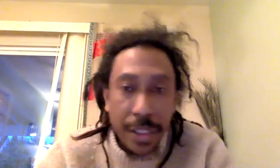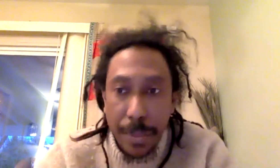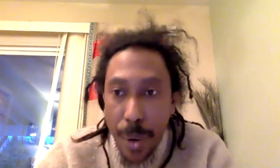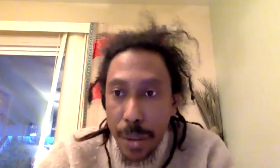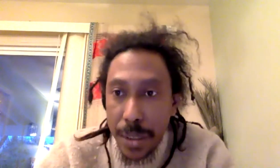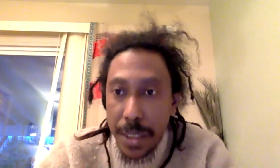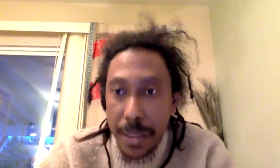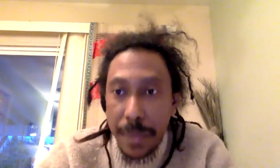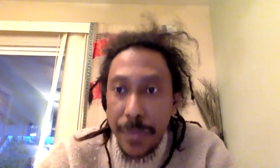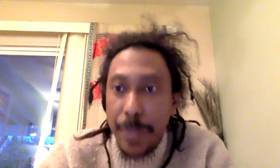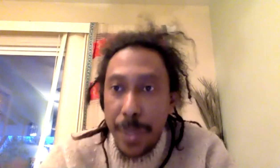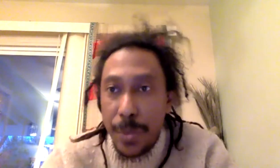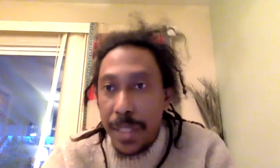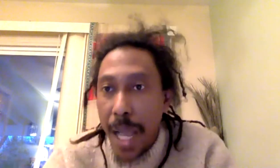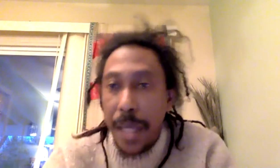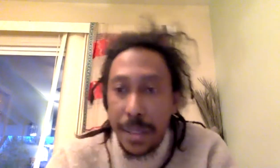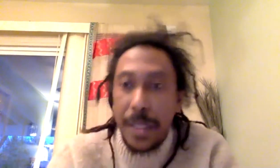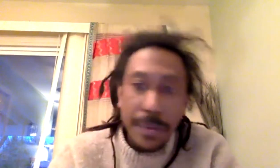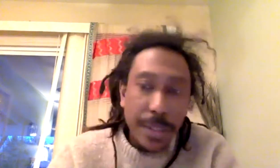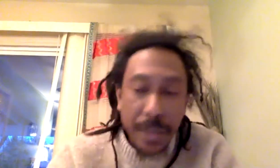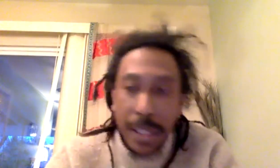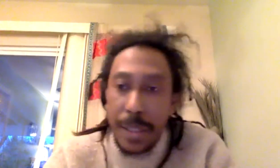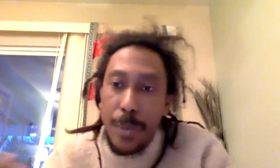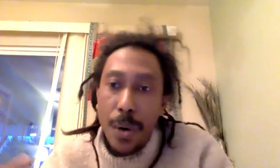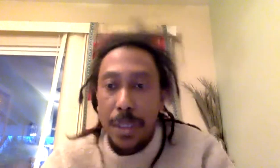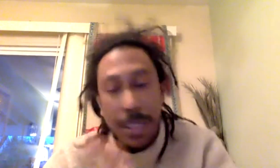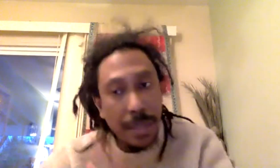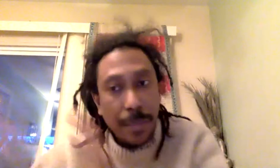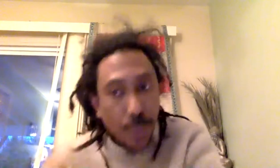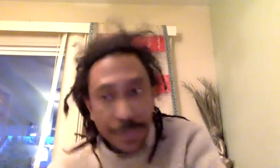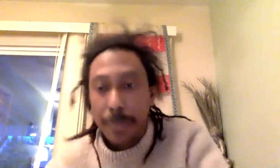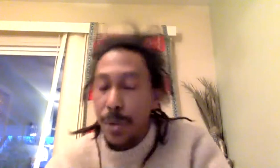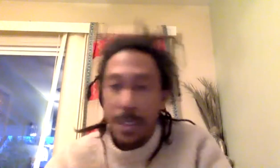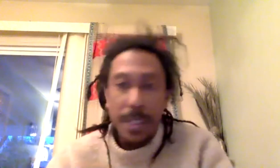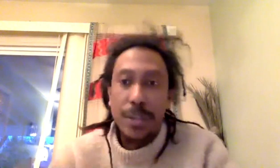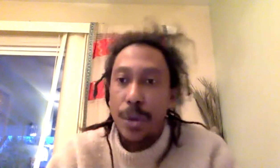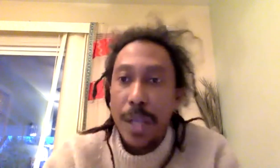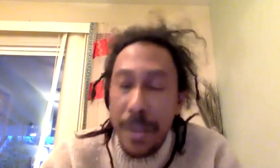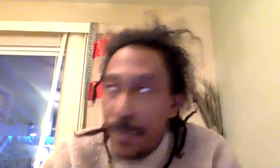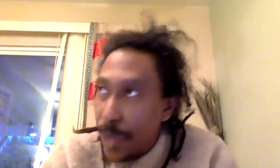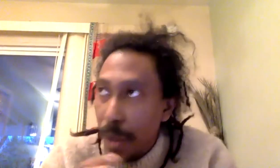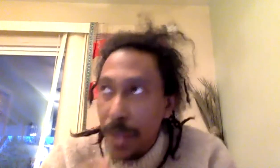turning the bones. The people die and then they take the bones and they move the bones. So